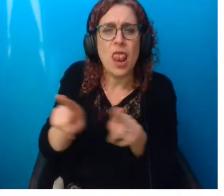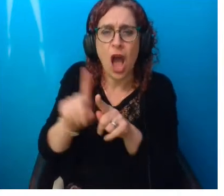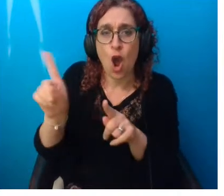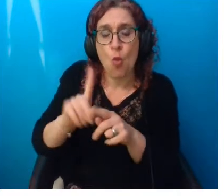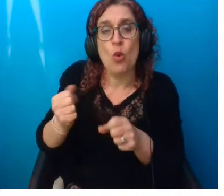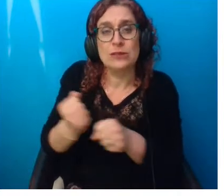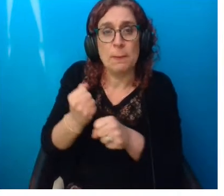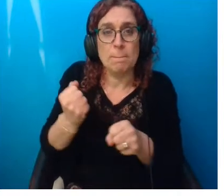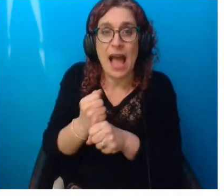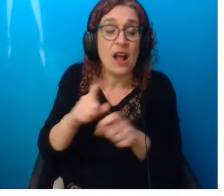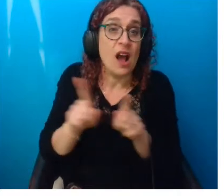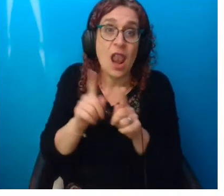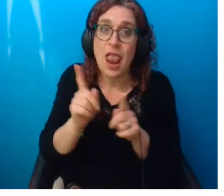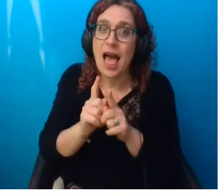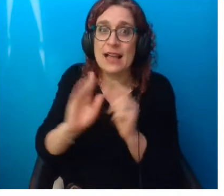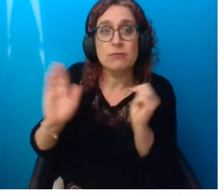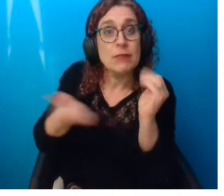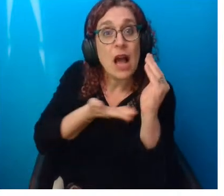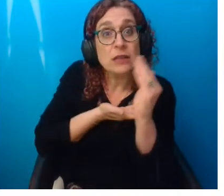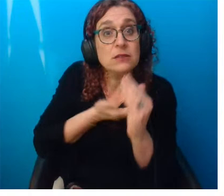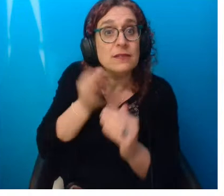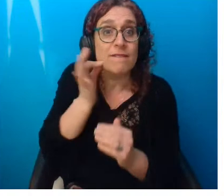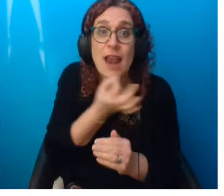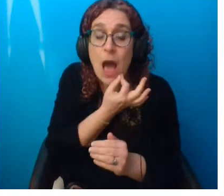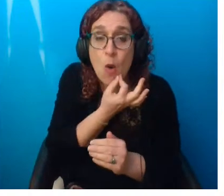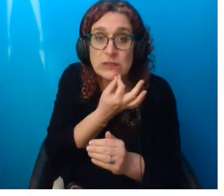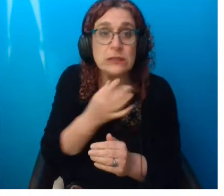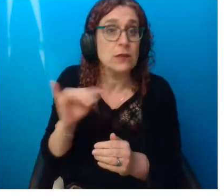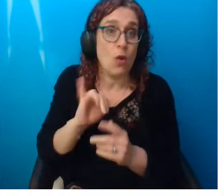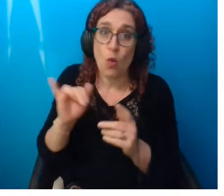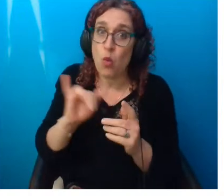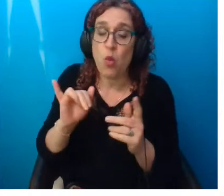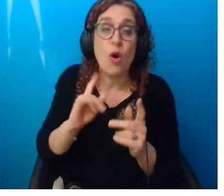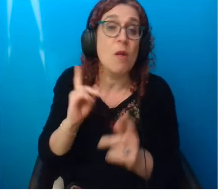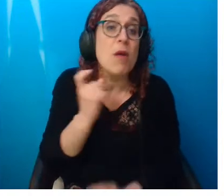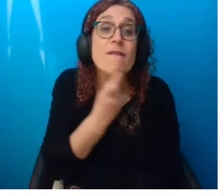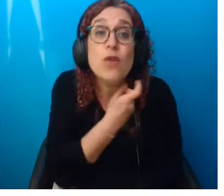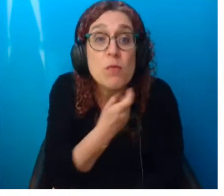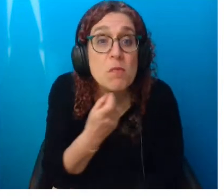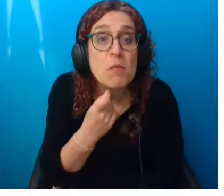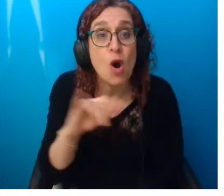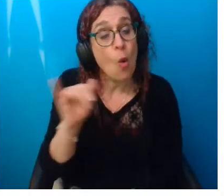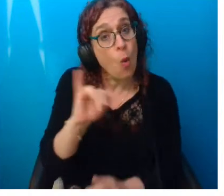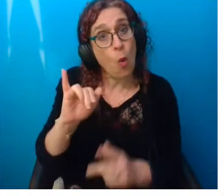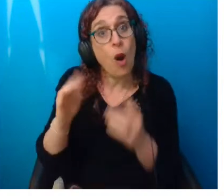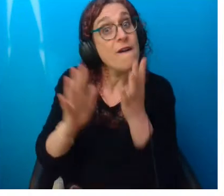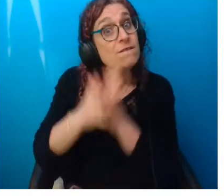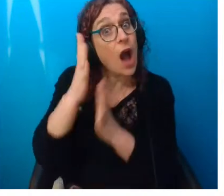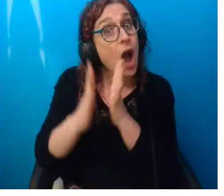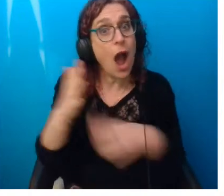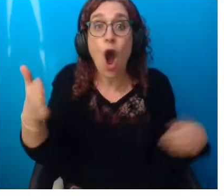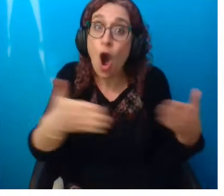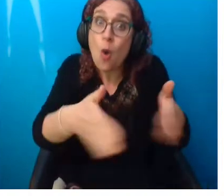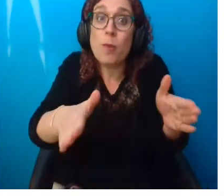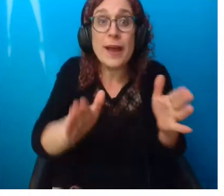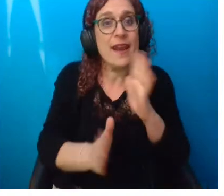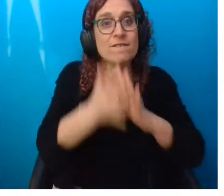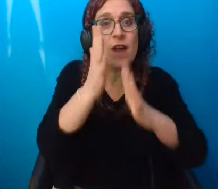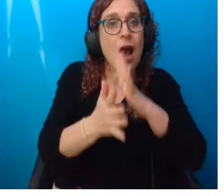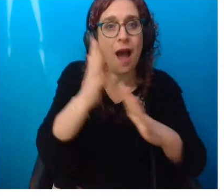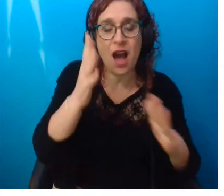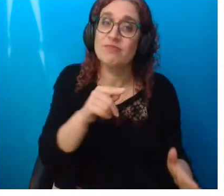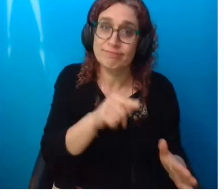fresh flowers in the house, avoiding perfumes, and avoiding open fires. For